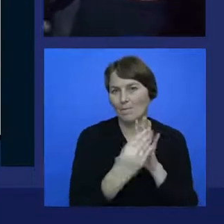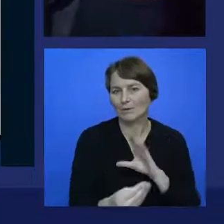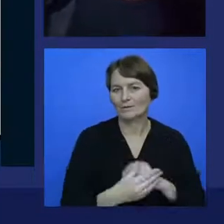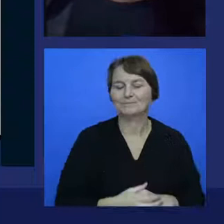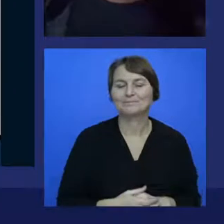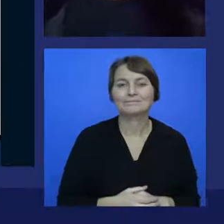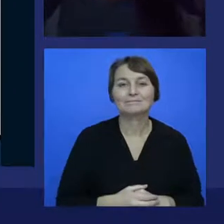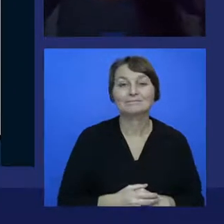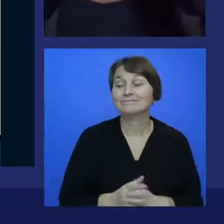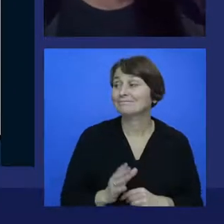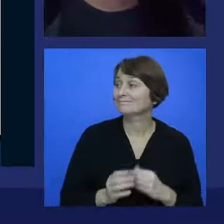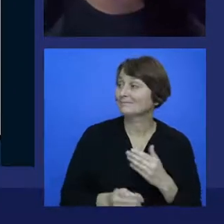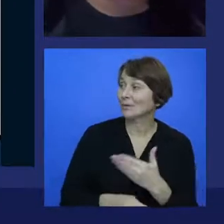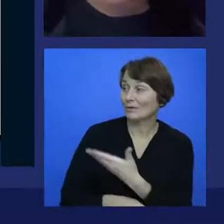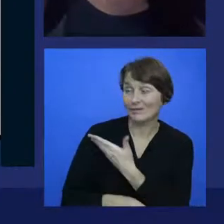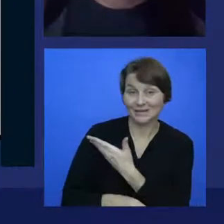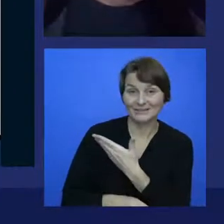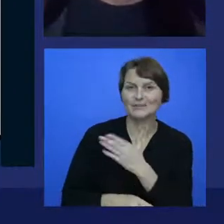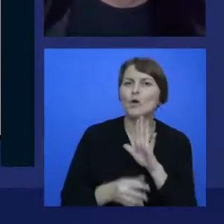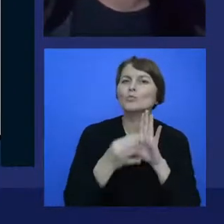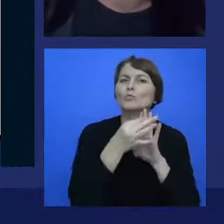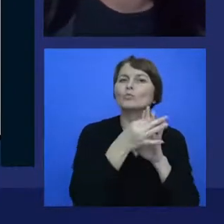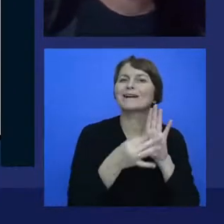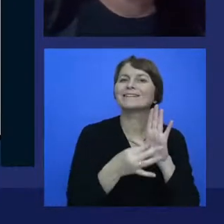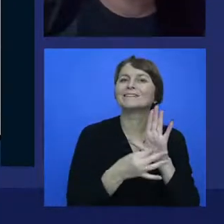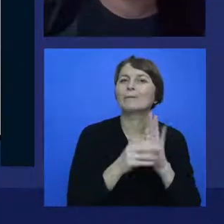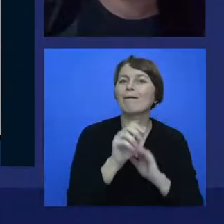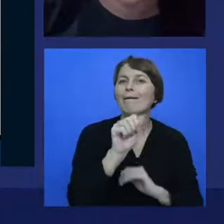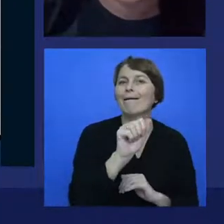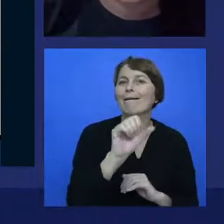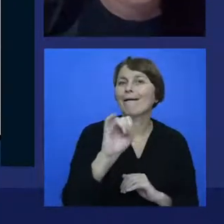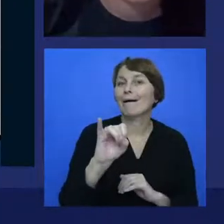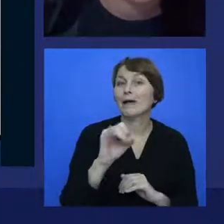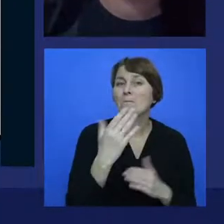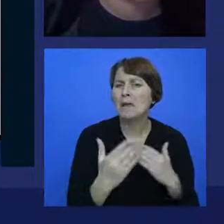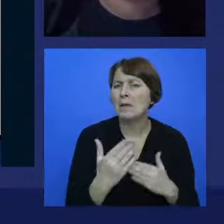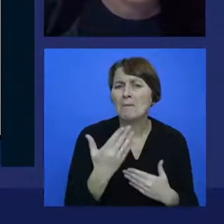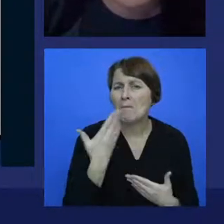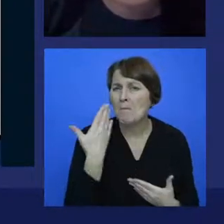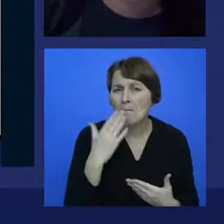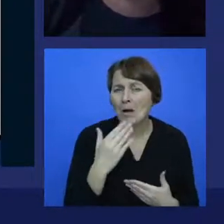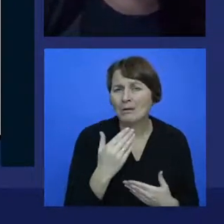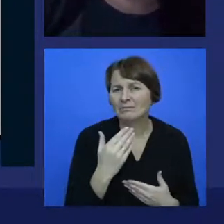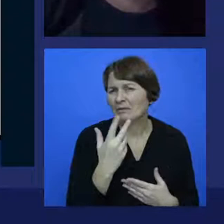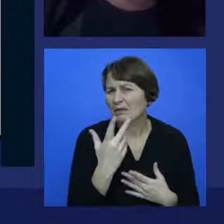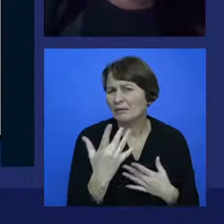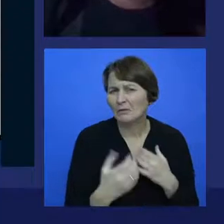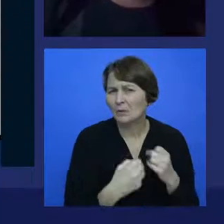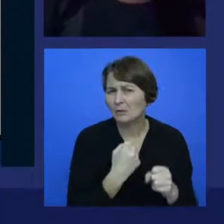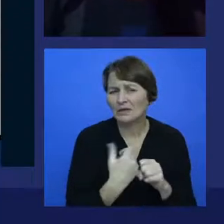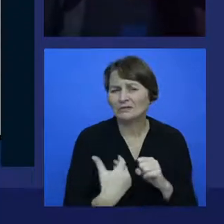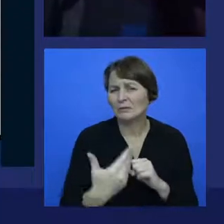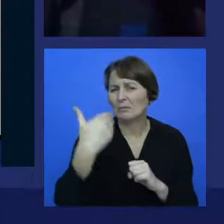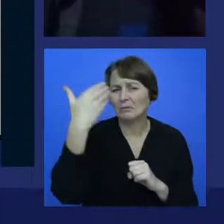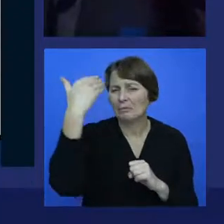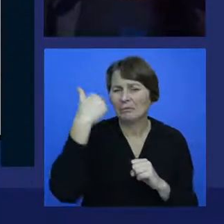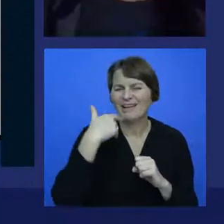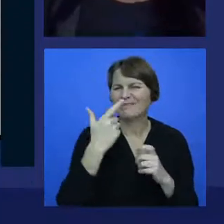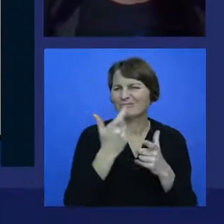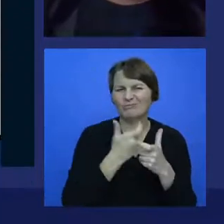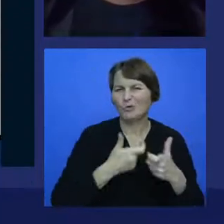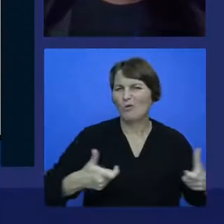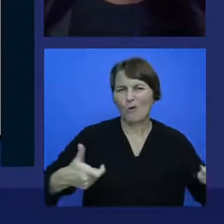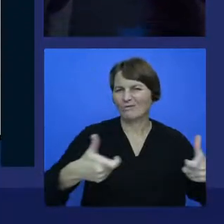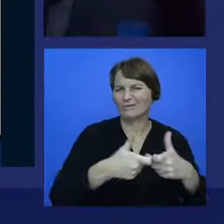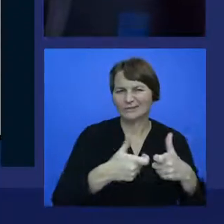of the principles of AI. In case you don't know, I remember a couple years ago, I think it was at Ignite or one of our conferences,